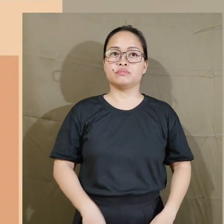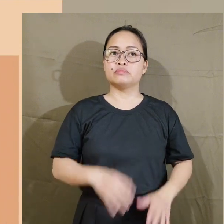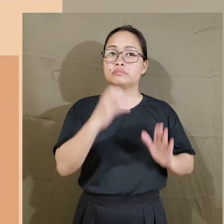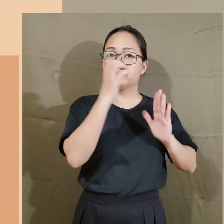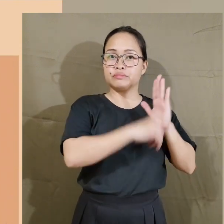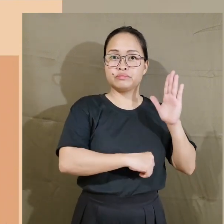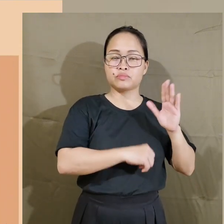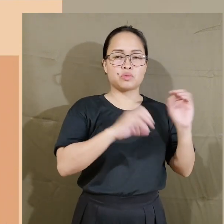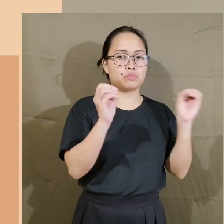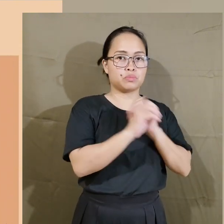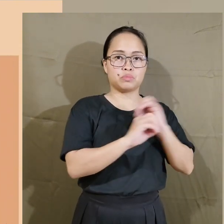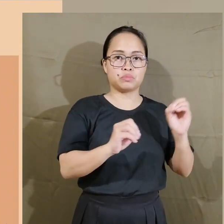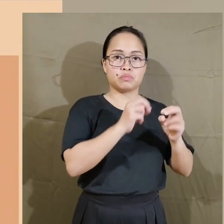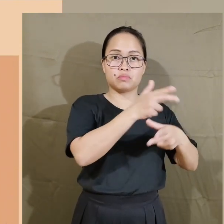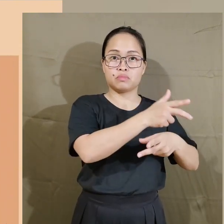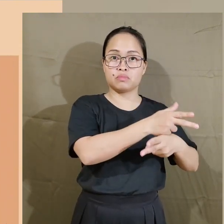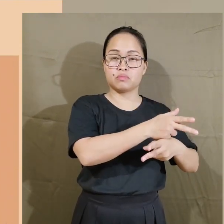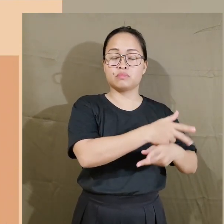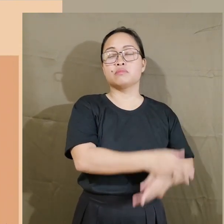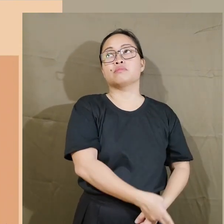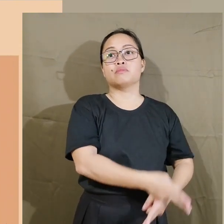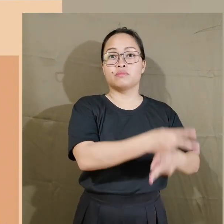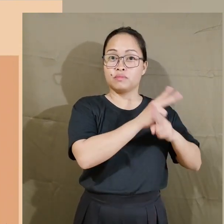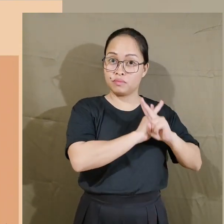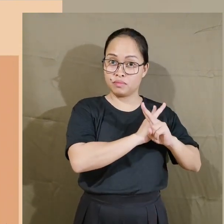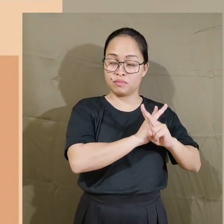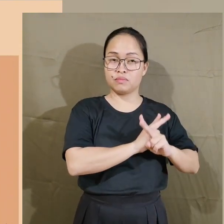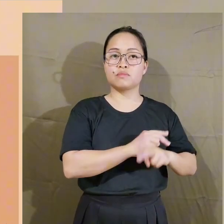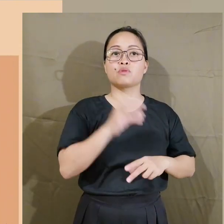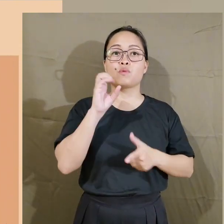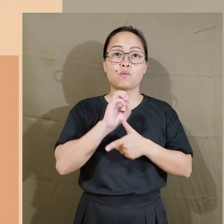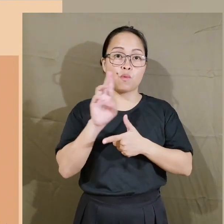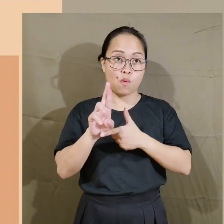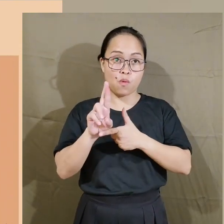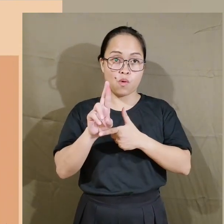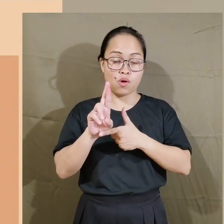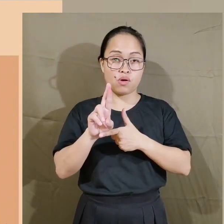without borrowing or subtracting with borrowing.